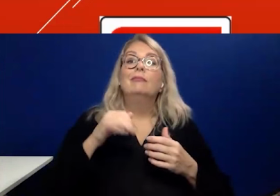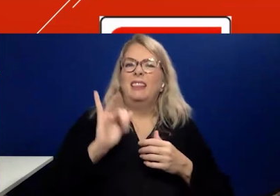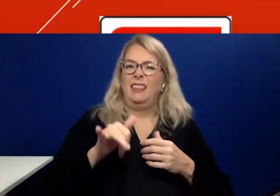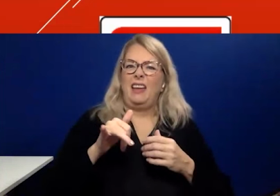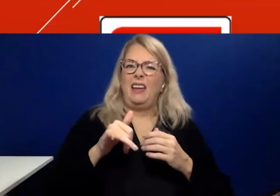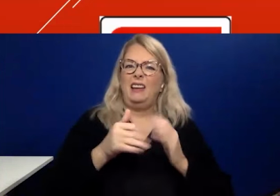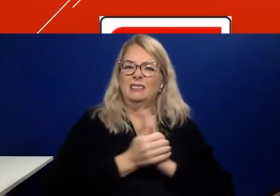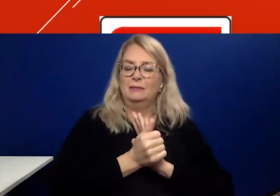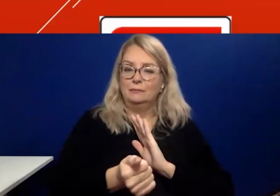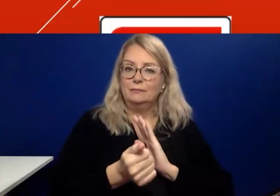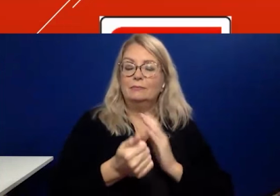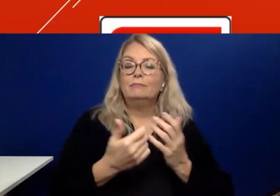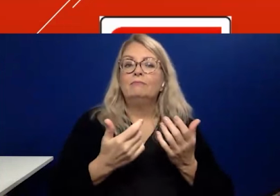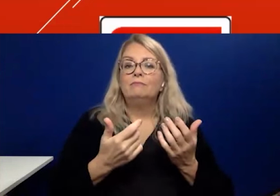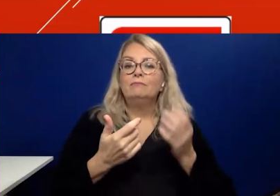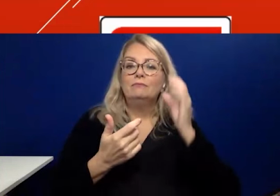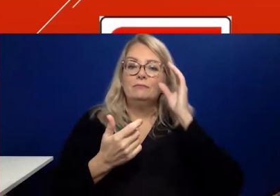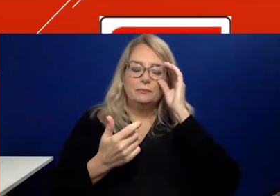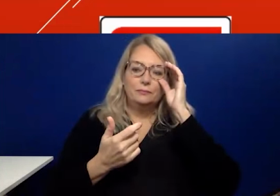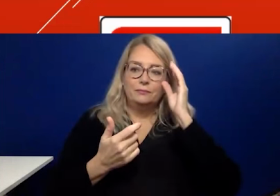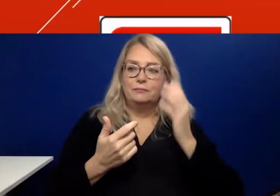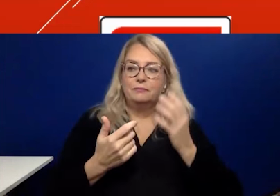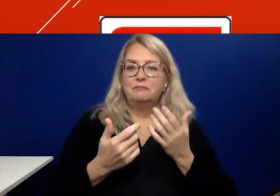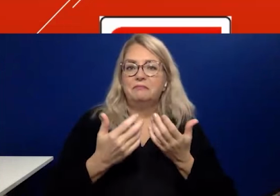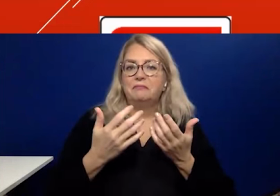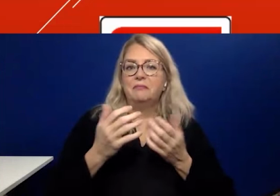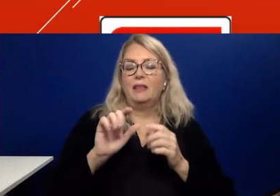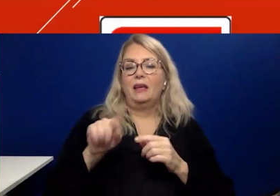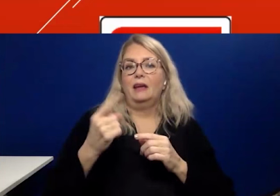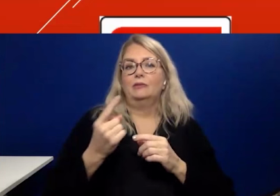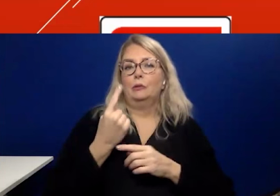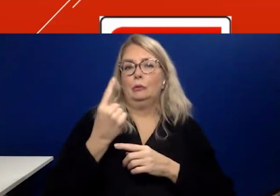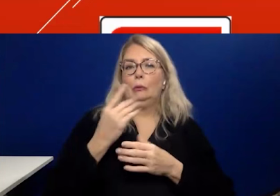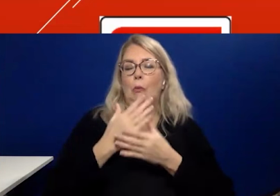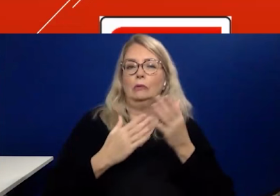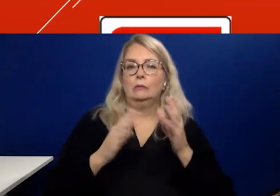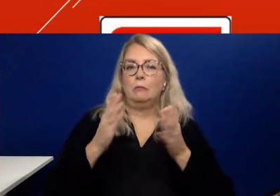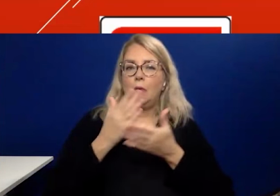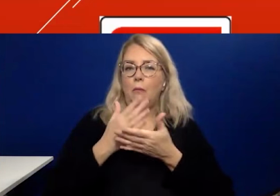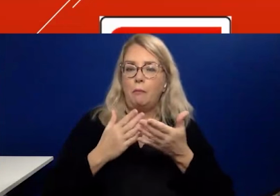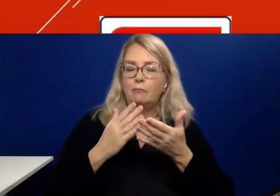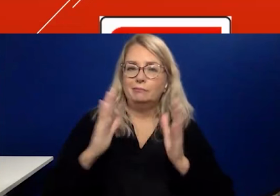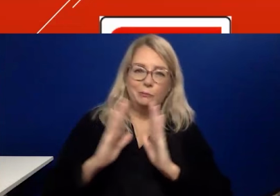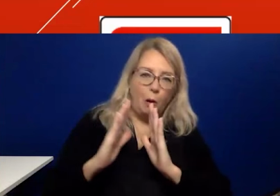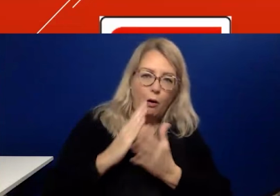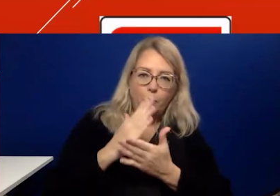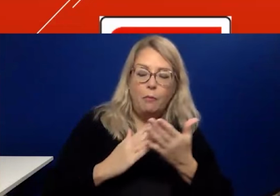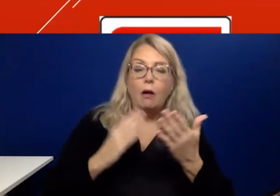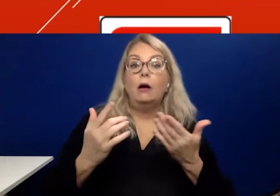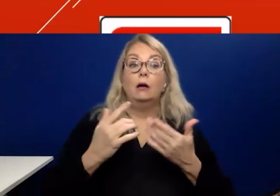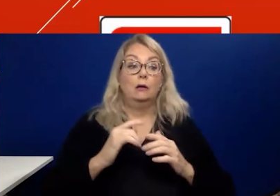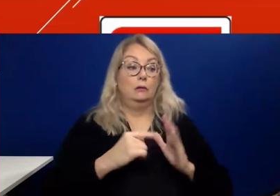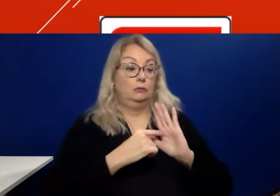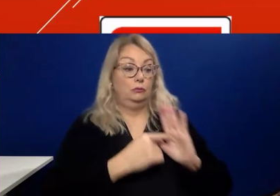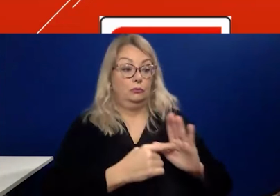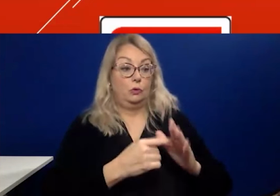it's probably going, but it's only one small piece, right? When they go to demonstrate, they're going to use that